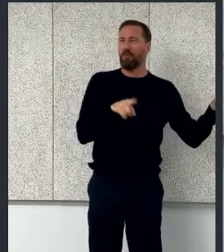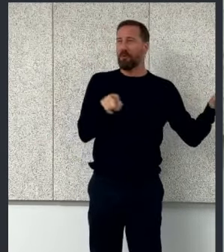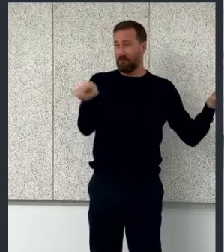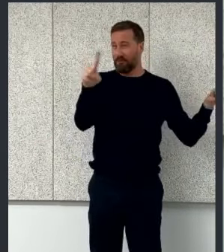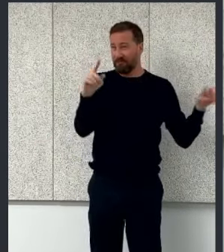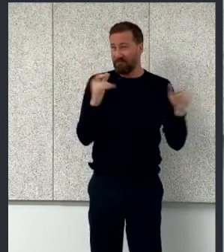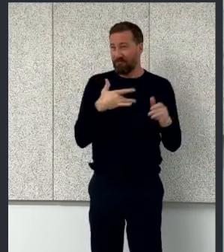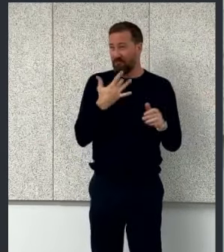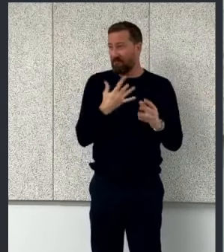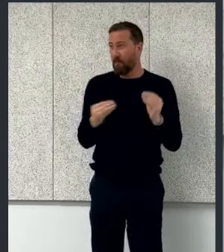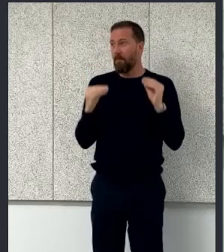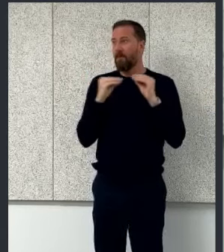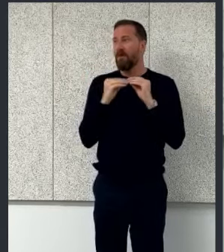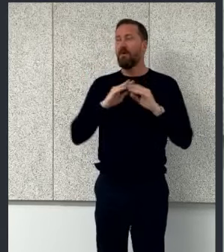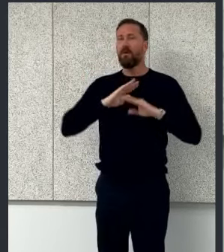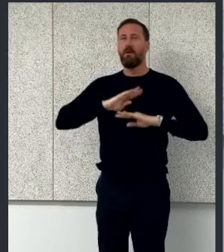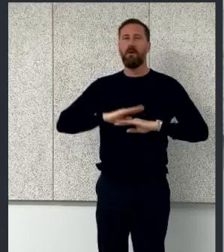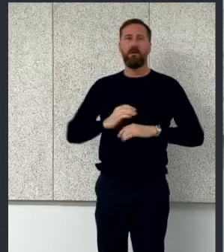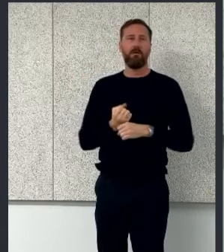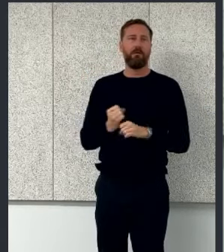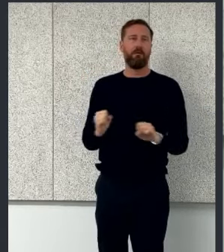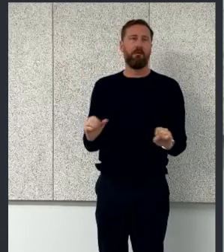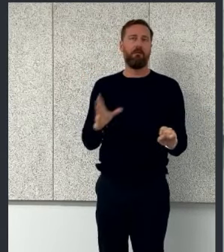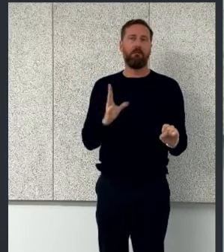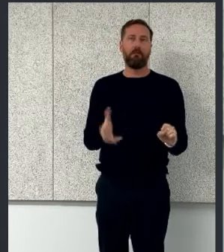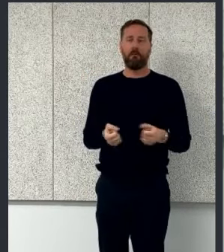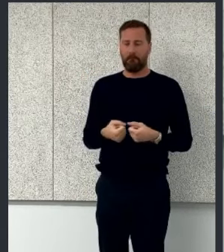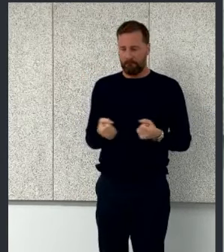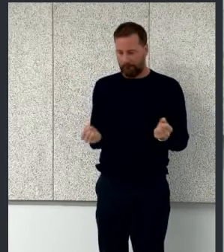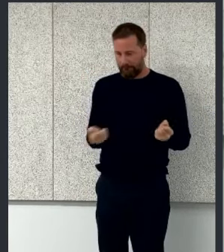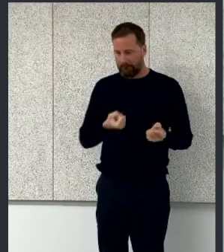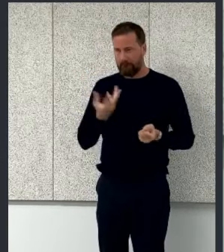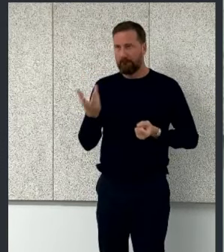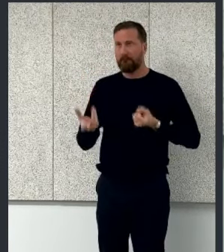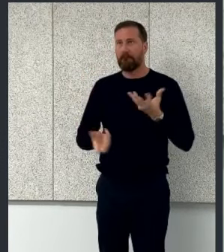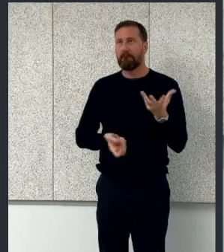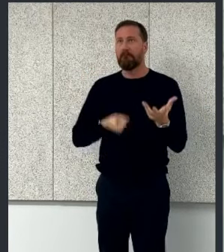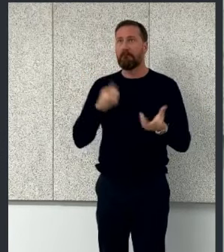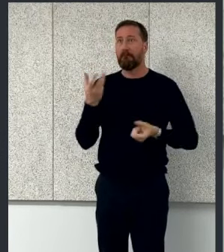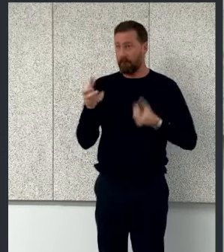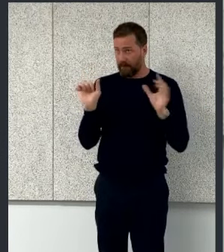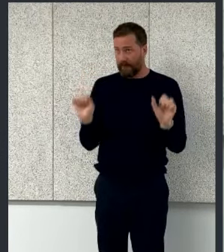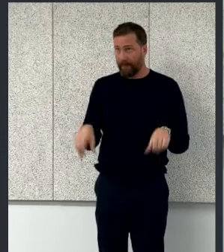secure in just kind of sharing things and kind of making